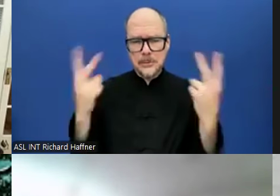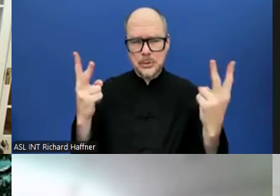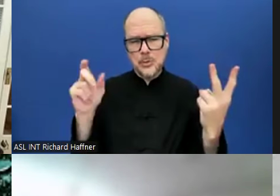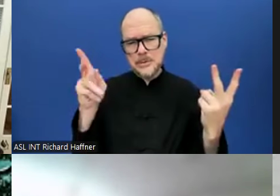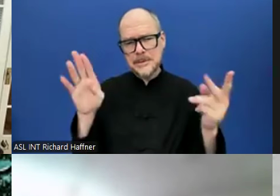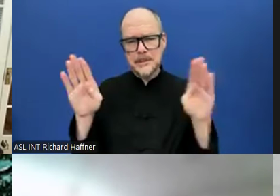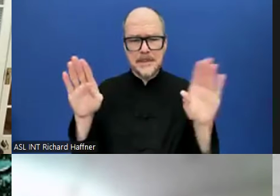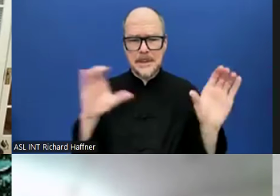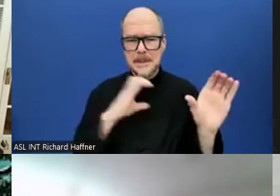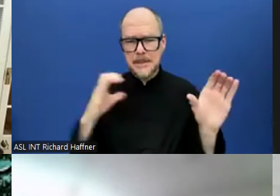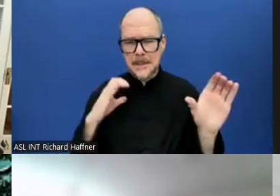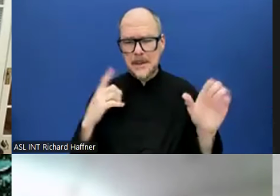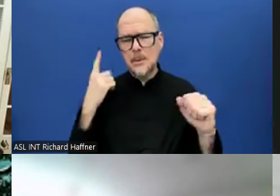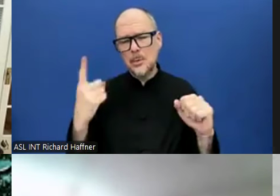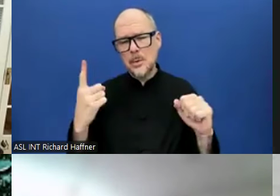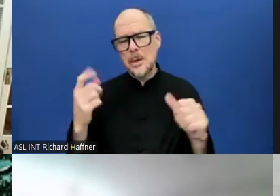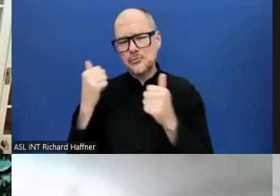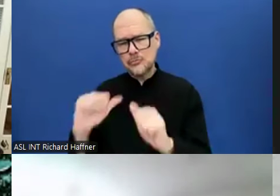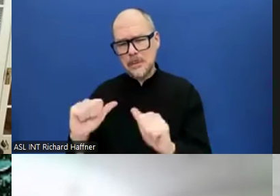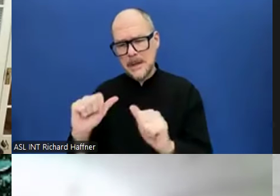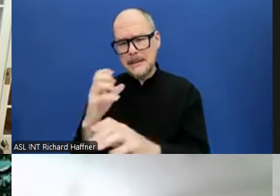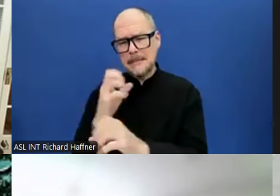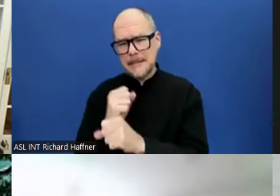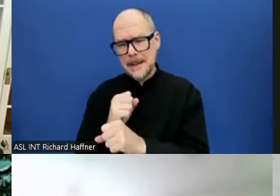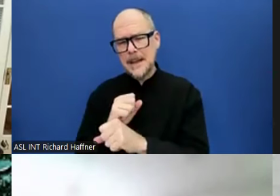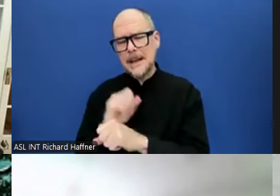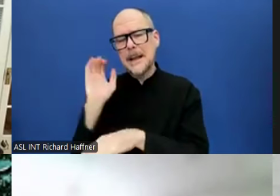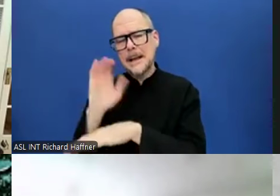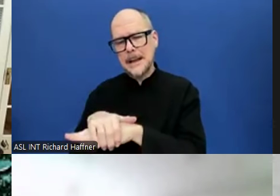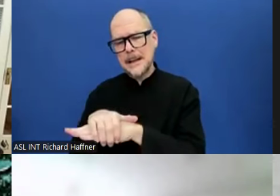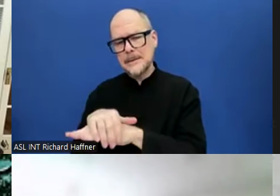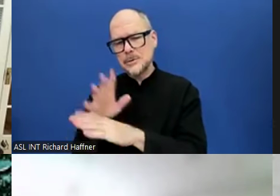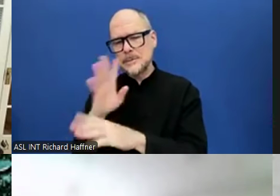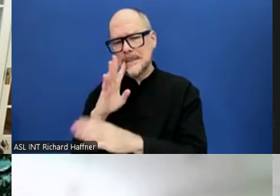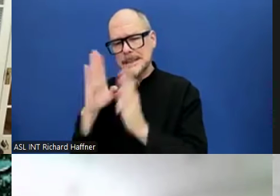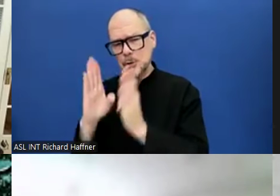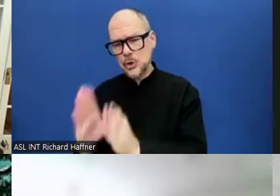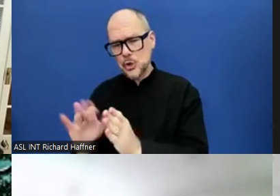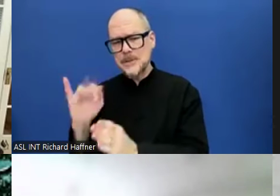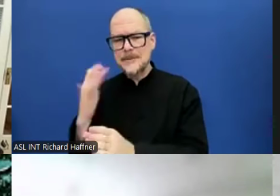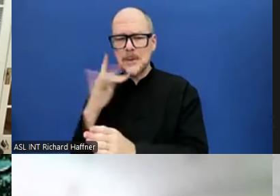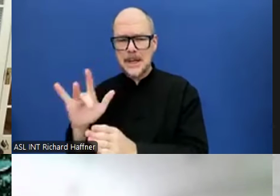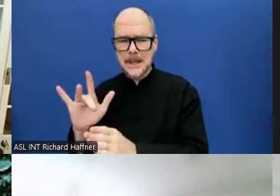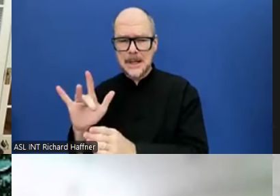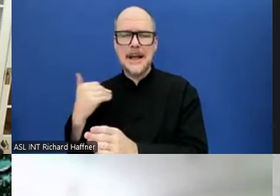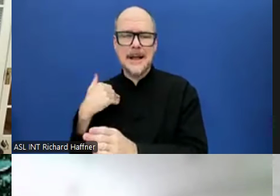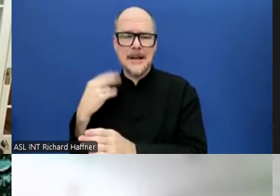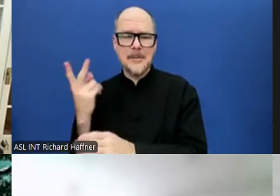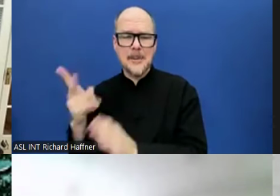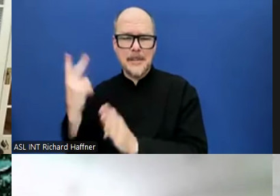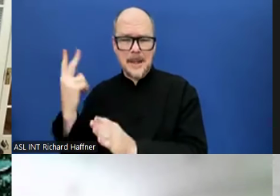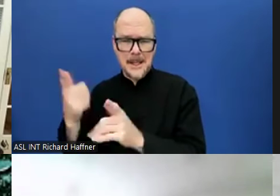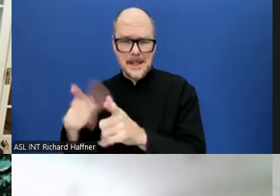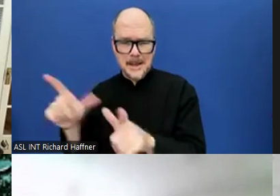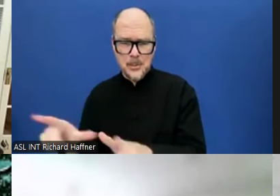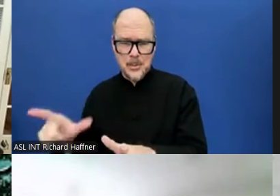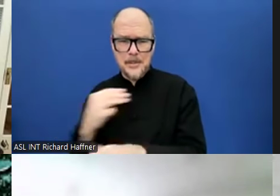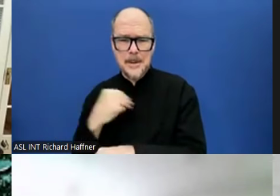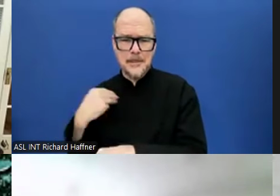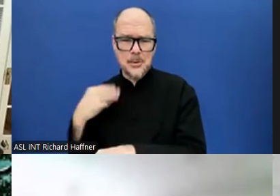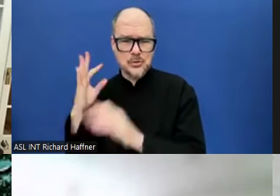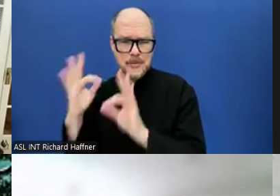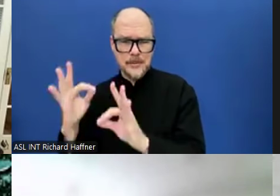trying to grab some input from English speakers. And if we're lucky enough to have bilingual and all members, we have